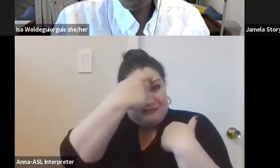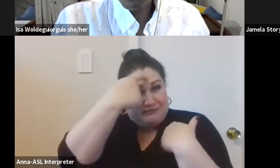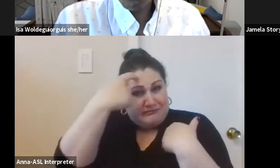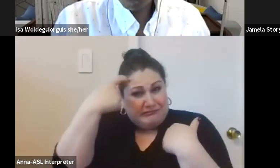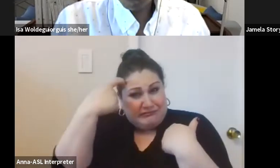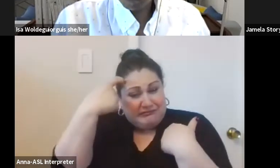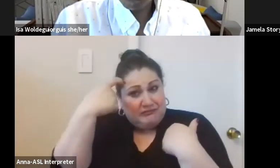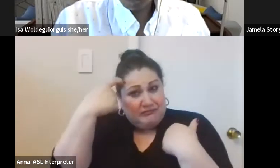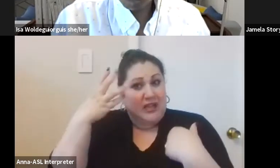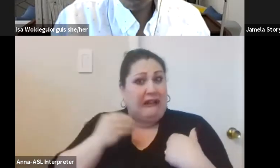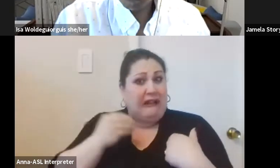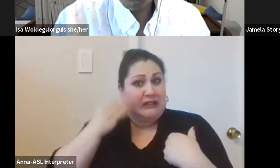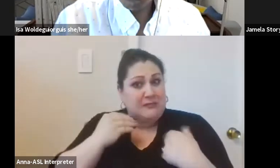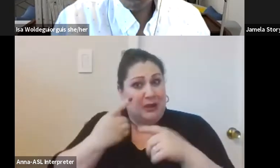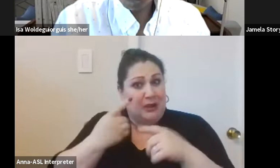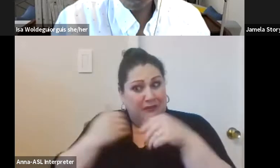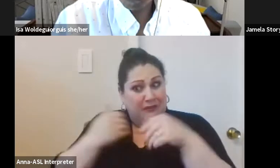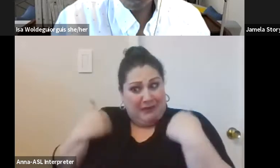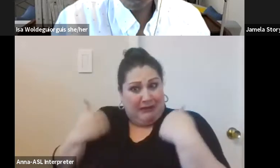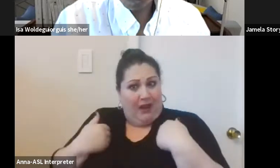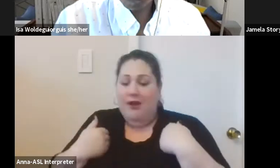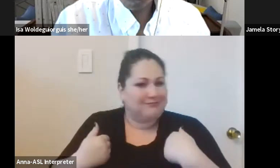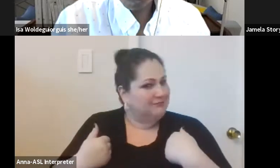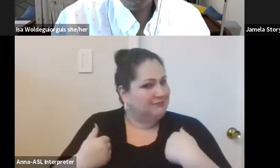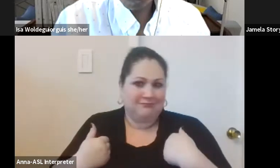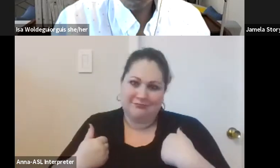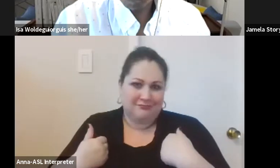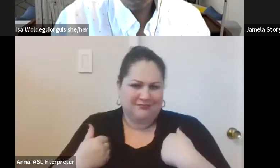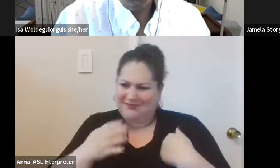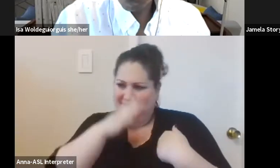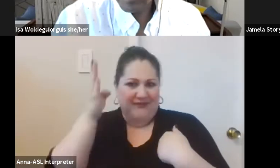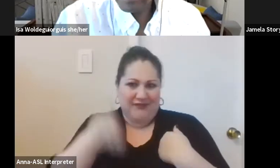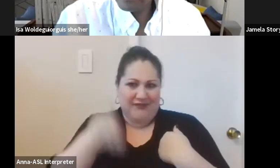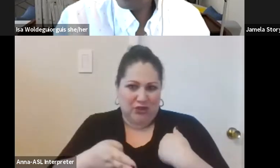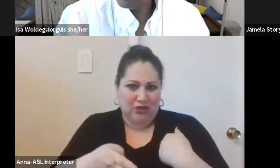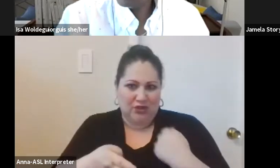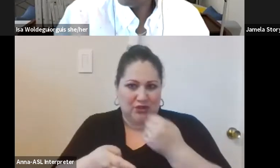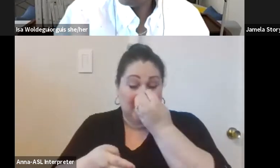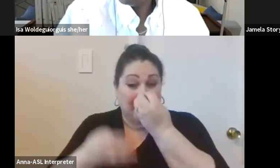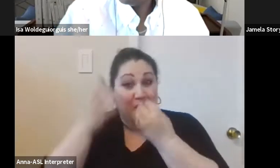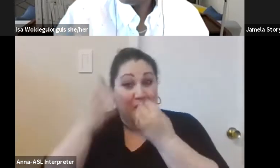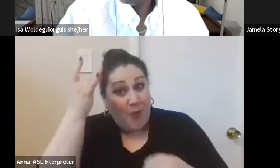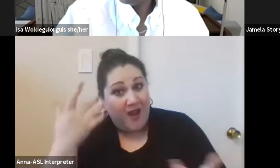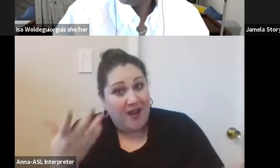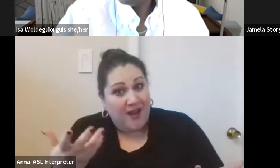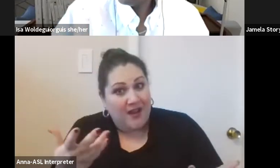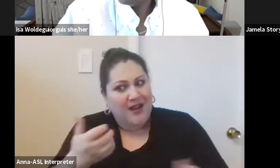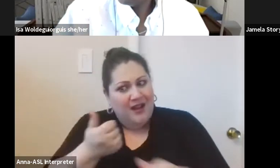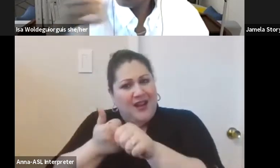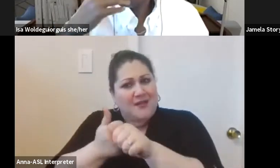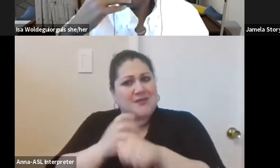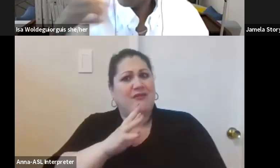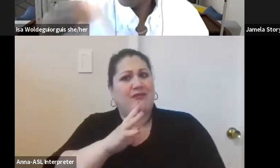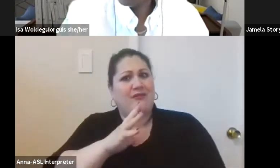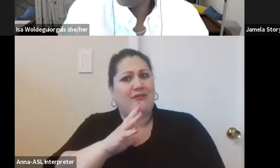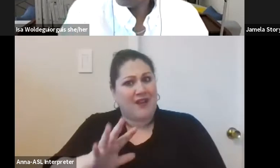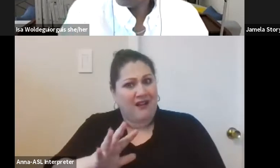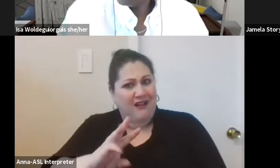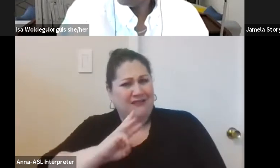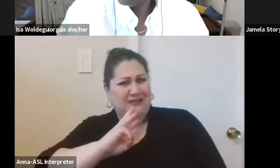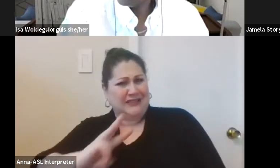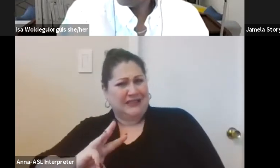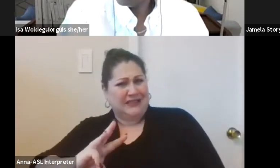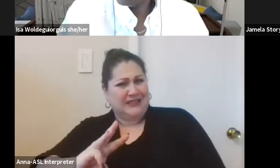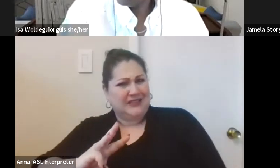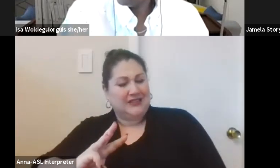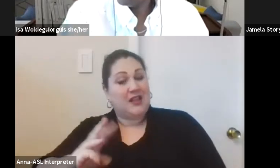the police like that. Because guess what? 5 going on to 6-year-old, he had a bad connection with them. He didn't see